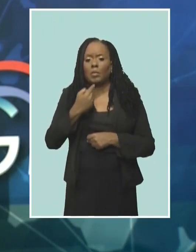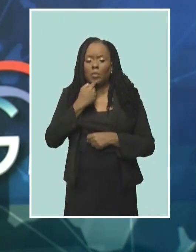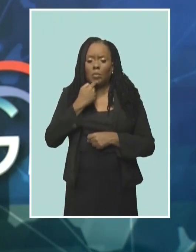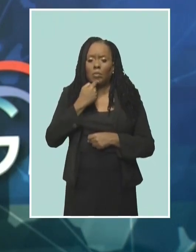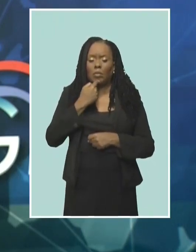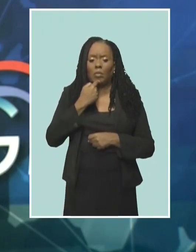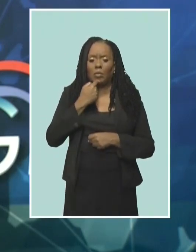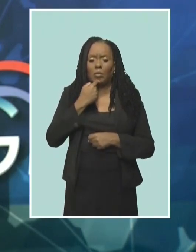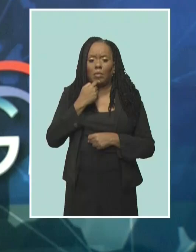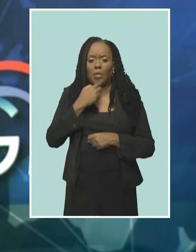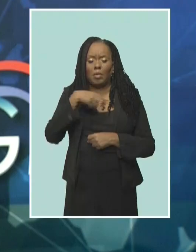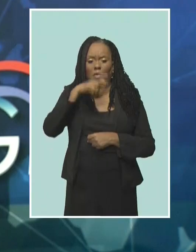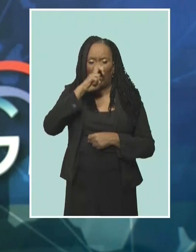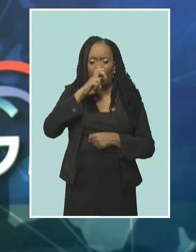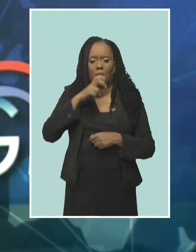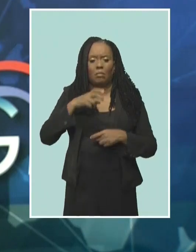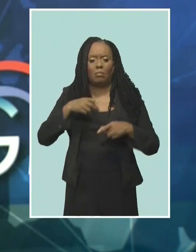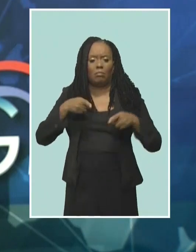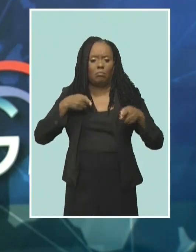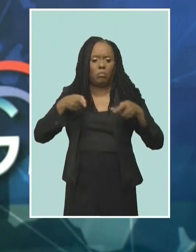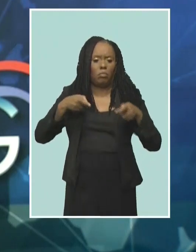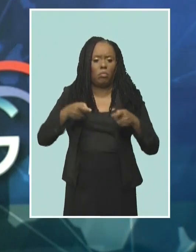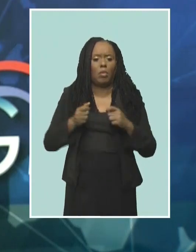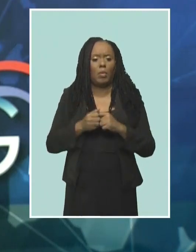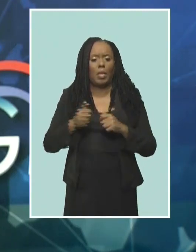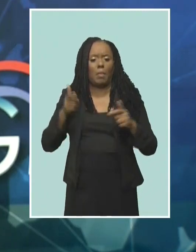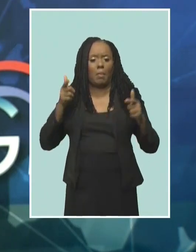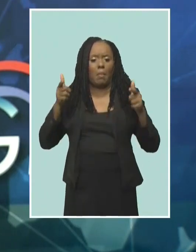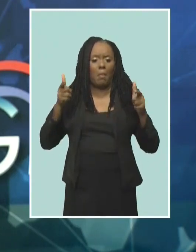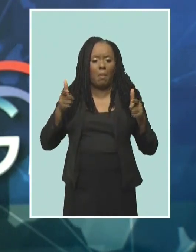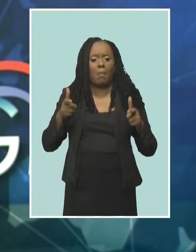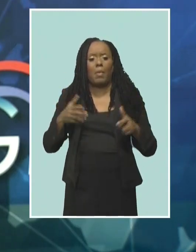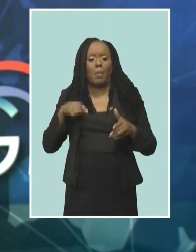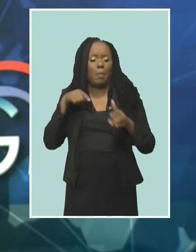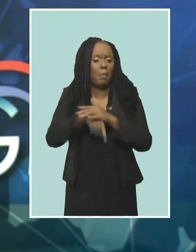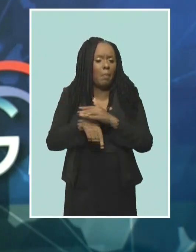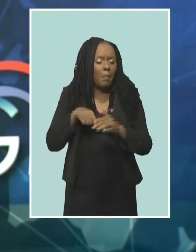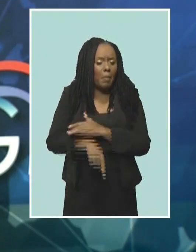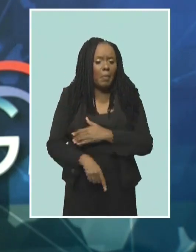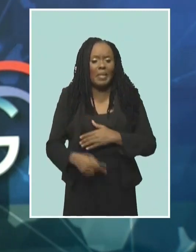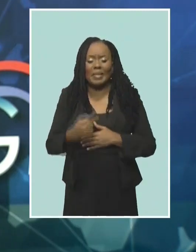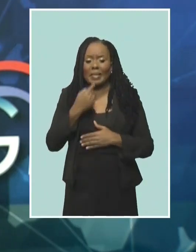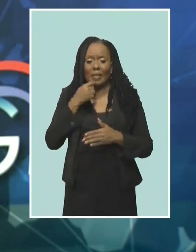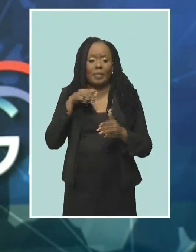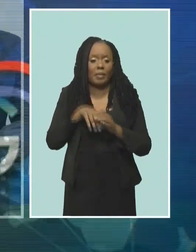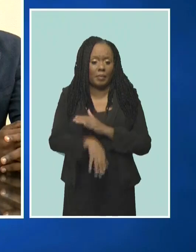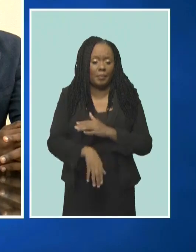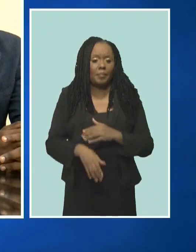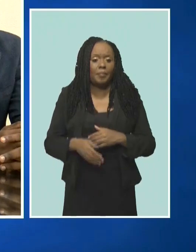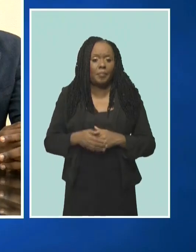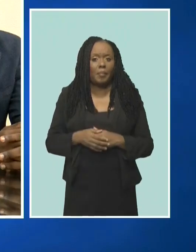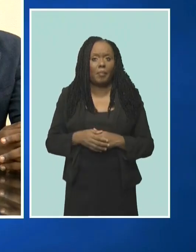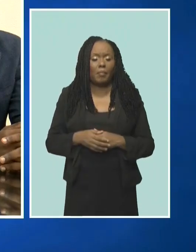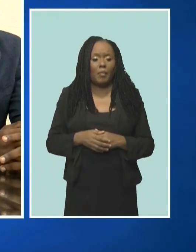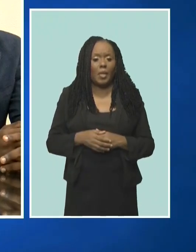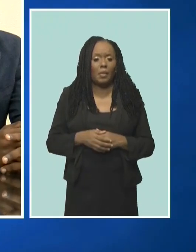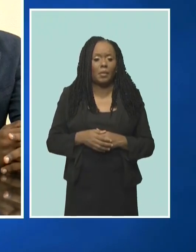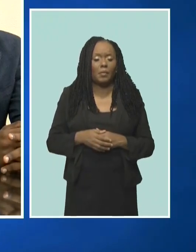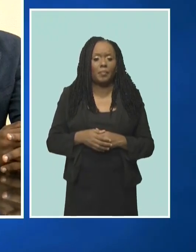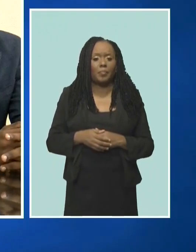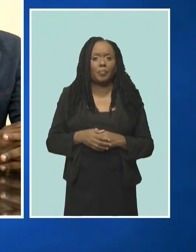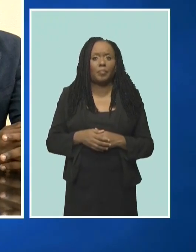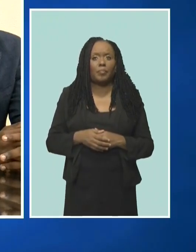Barbados, especially as it relates to firearms, murder, and other serious offences. We have been